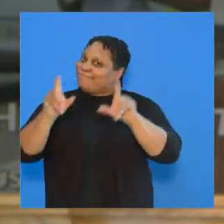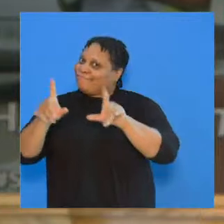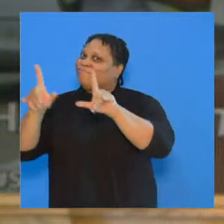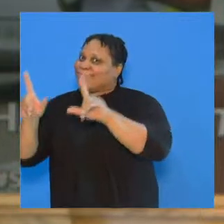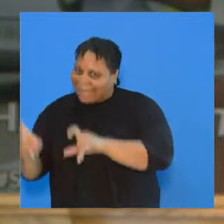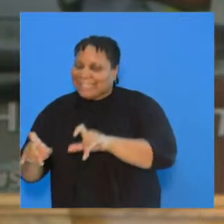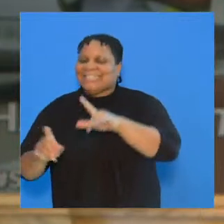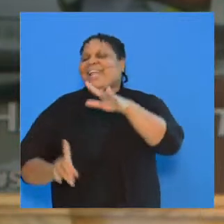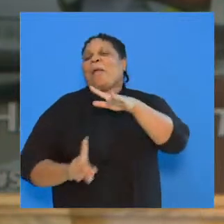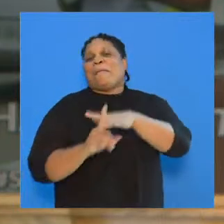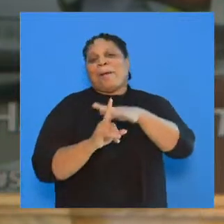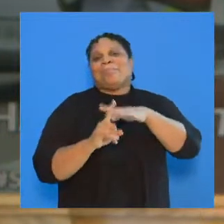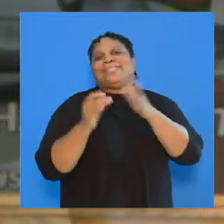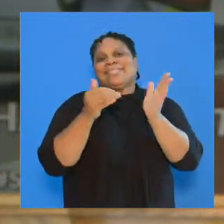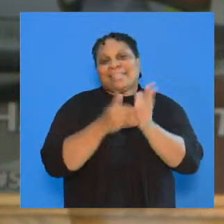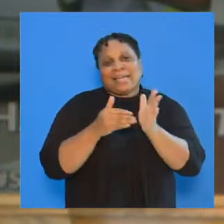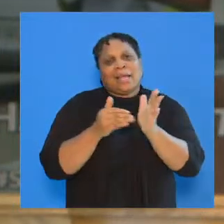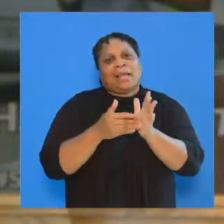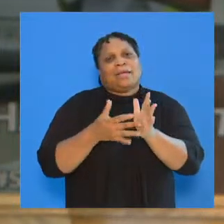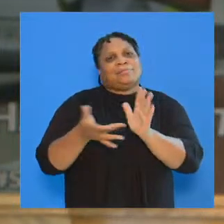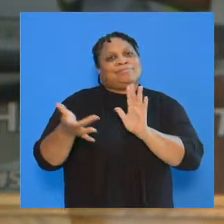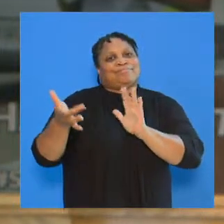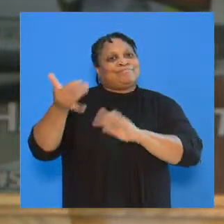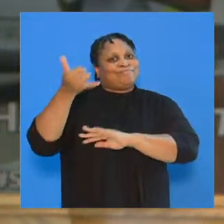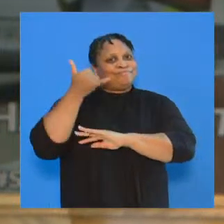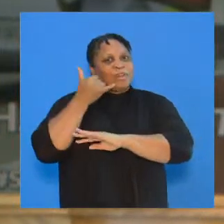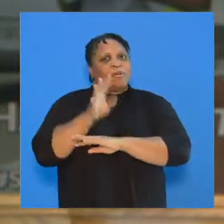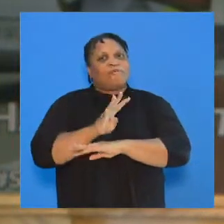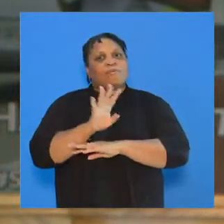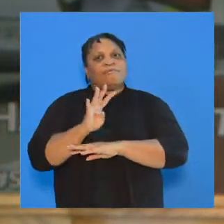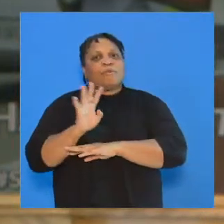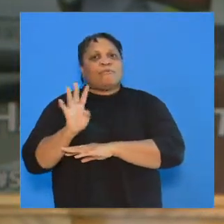pop-ups, please again contact us at